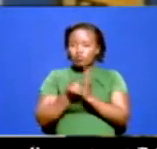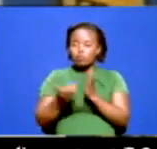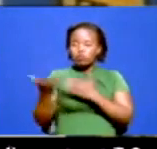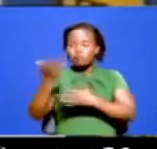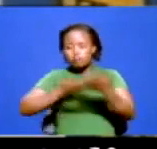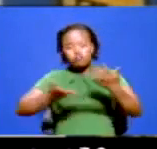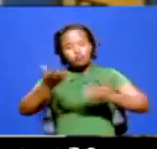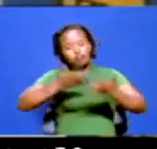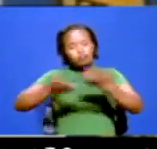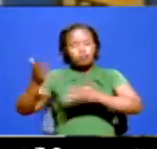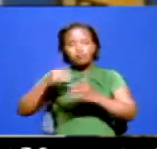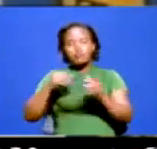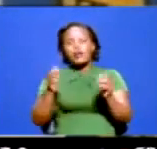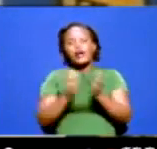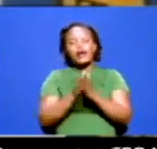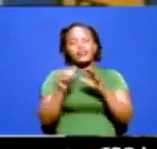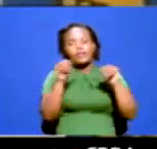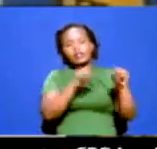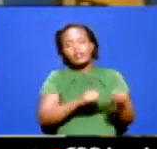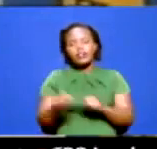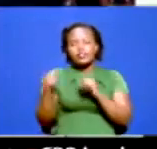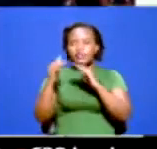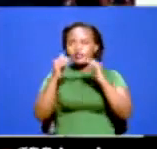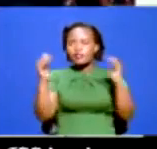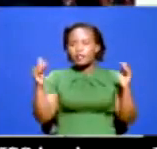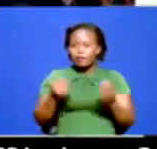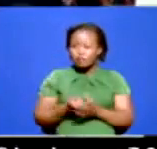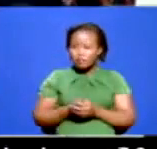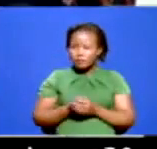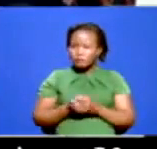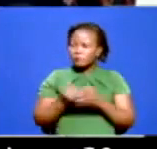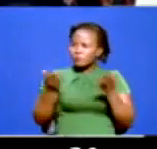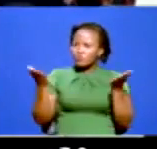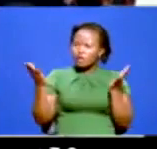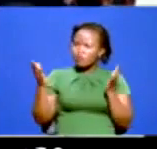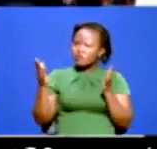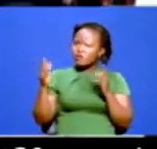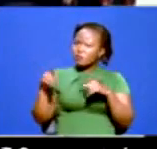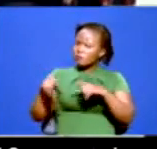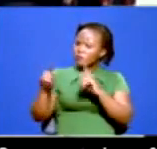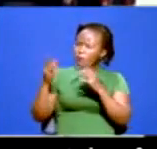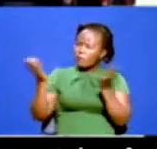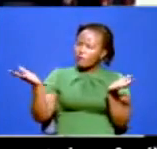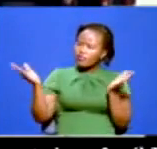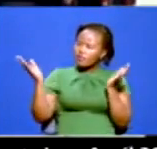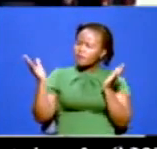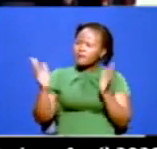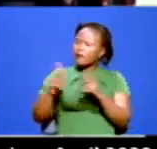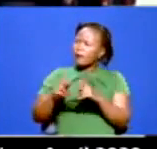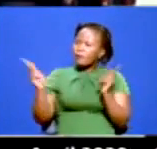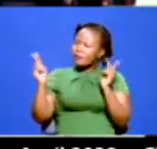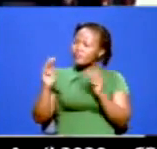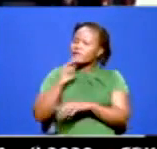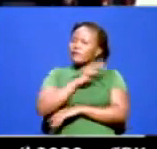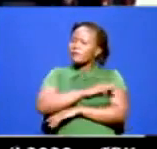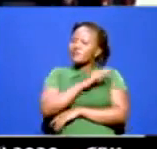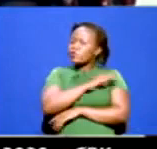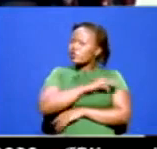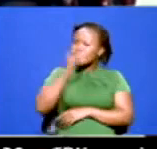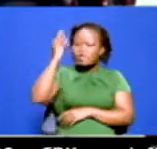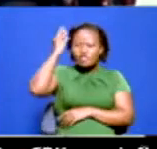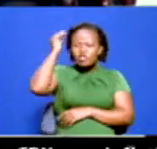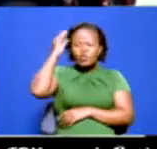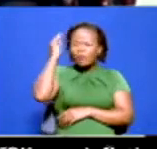the strategic level. All right. Let's talk about the operation Lindanchi in Somalia. How are we doing so far?